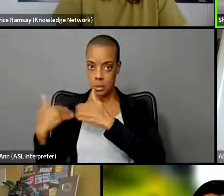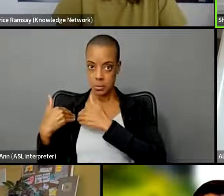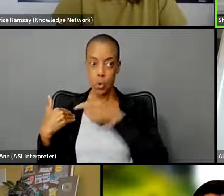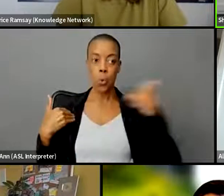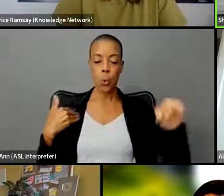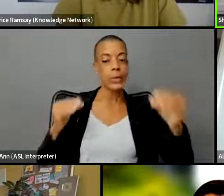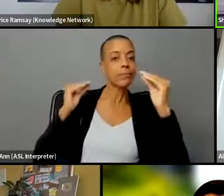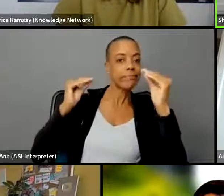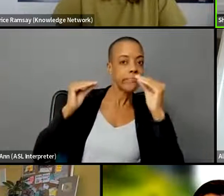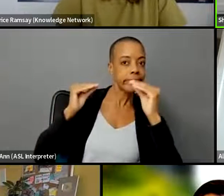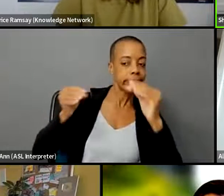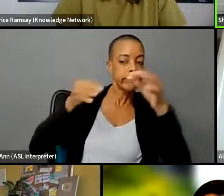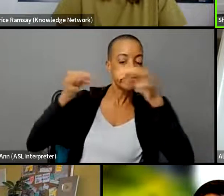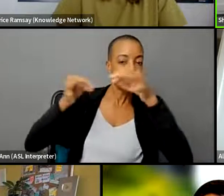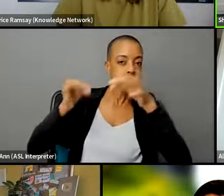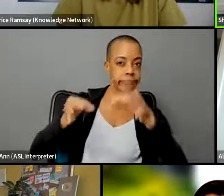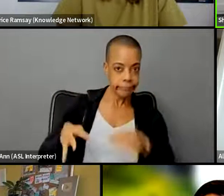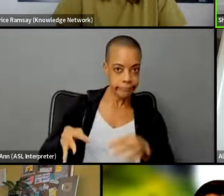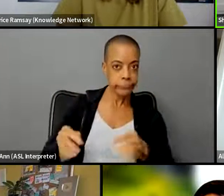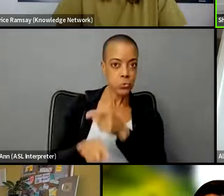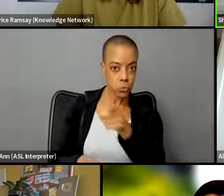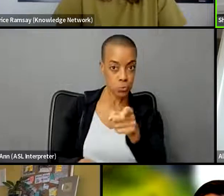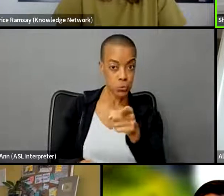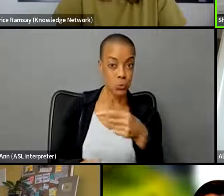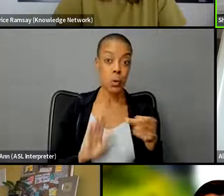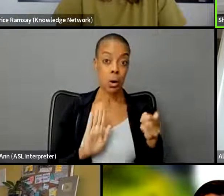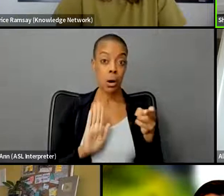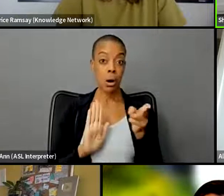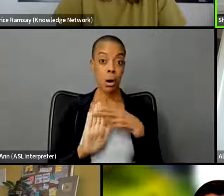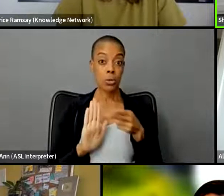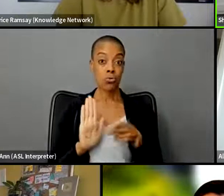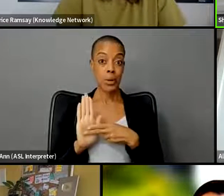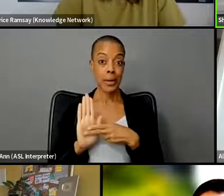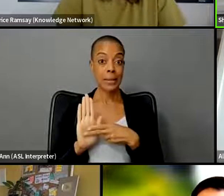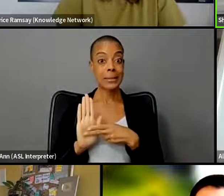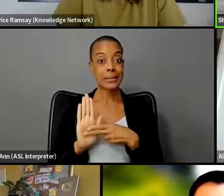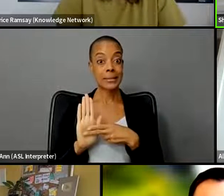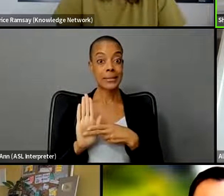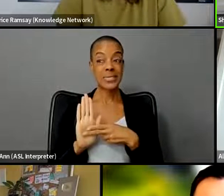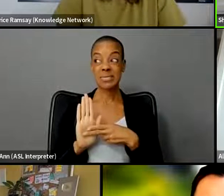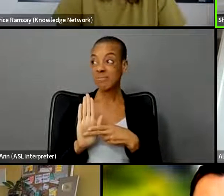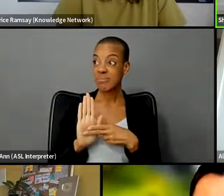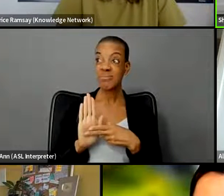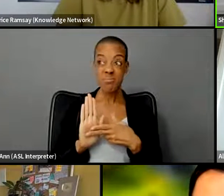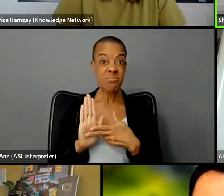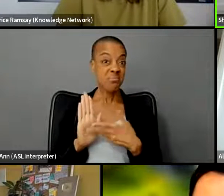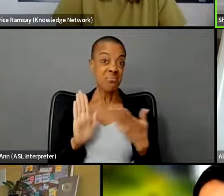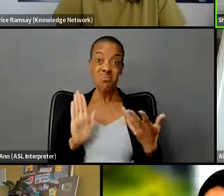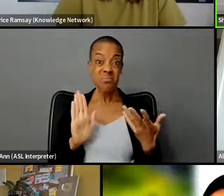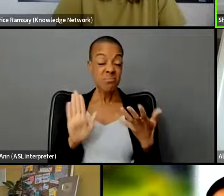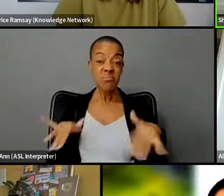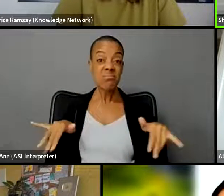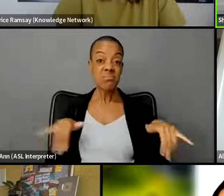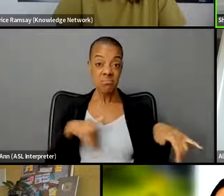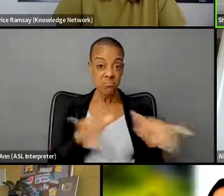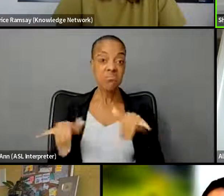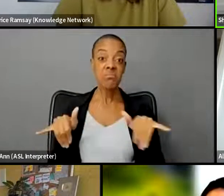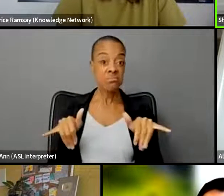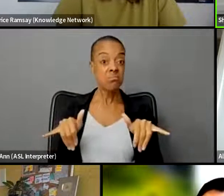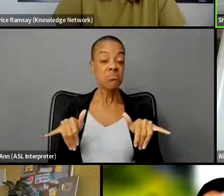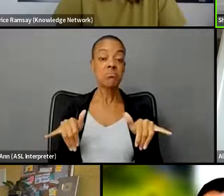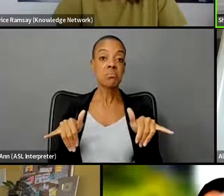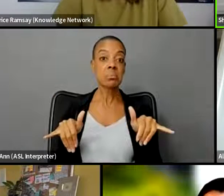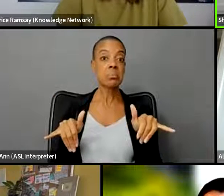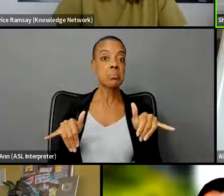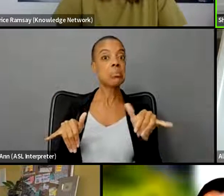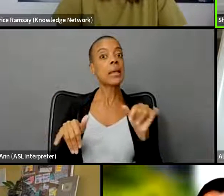and really the contract is pretty pretty standard. And then again, if there's a conversation,